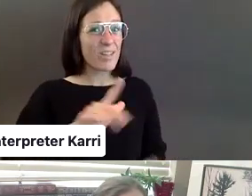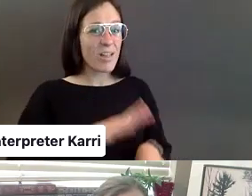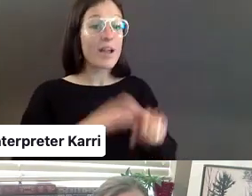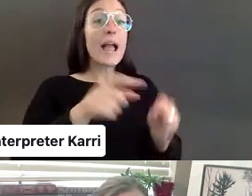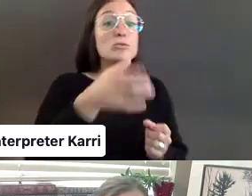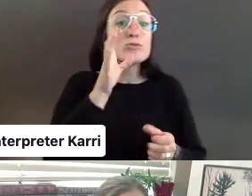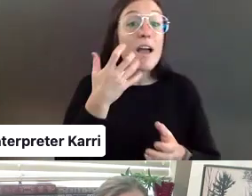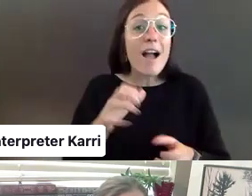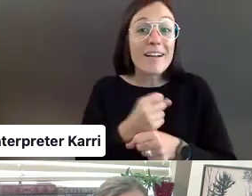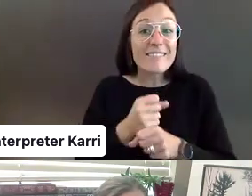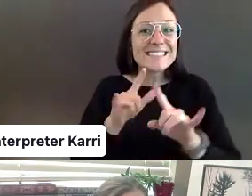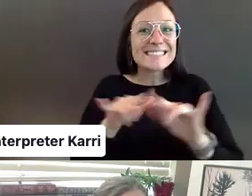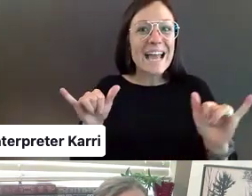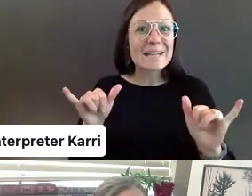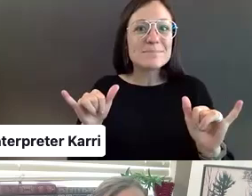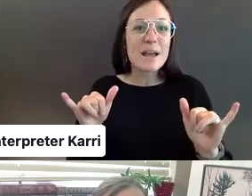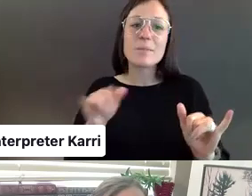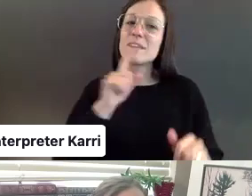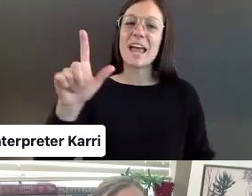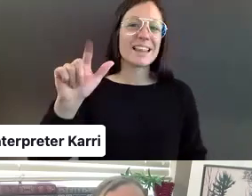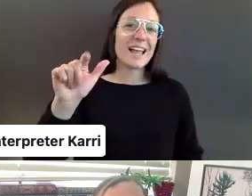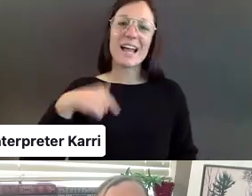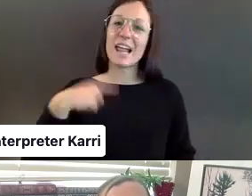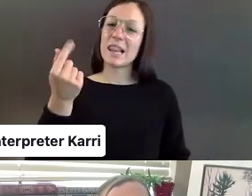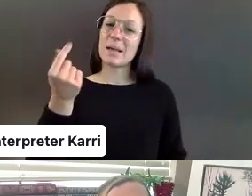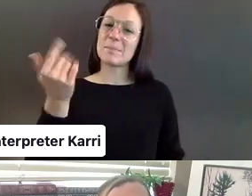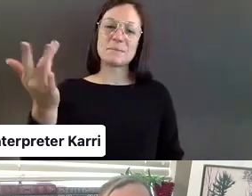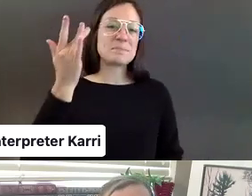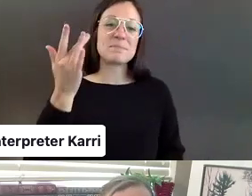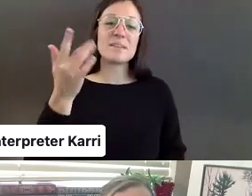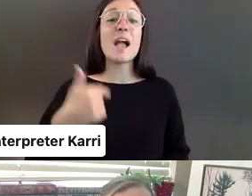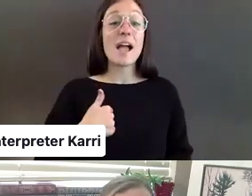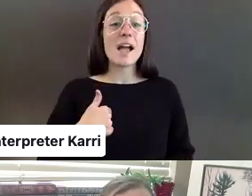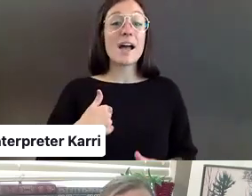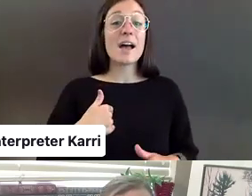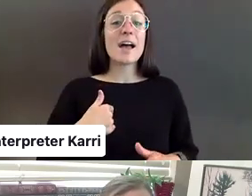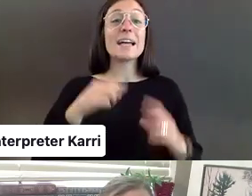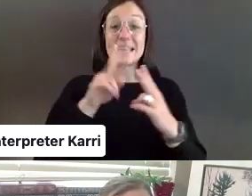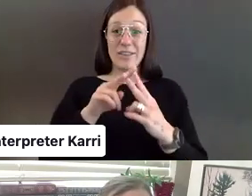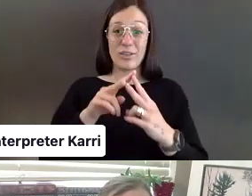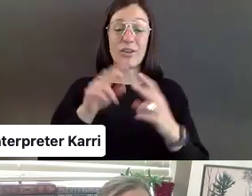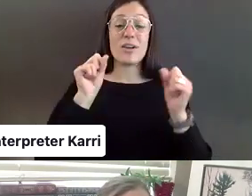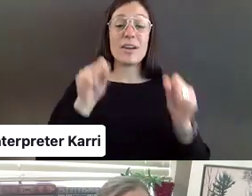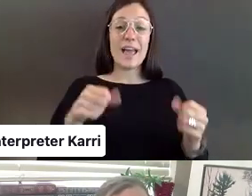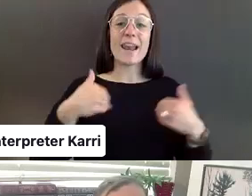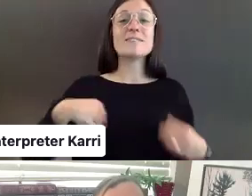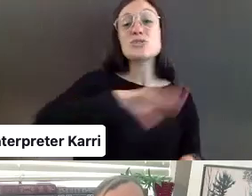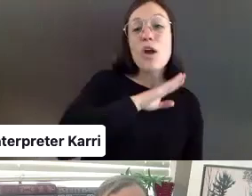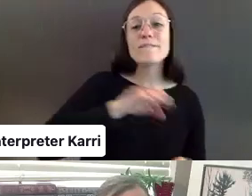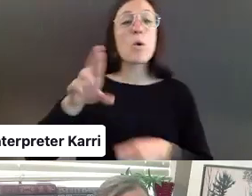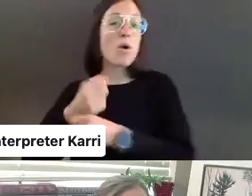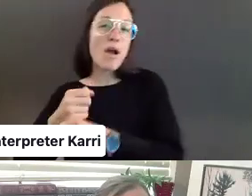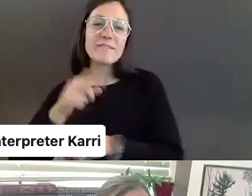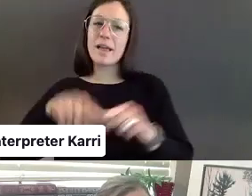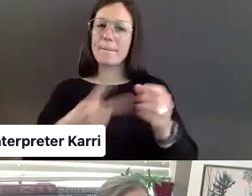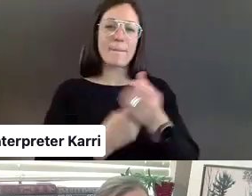hot coffee at the same time? That's the thing about LA that bugs me. I'm like, I get to either have a scarf or a coffee, not both. True, you can't